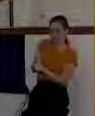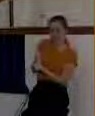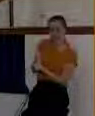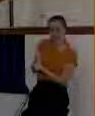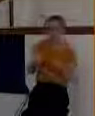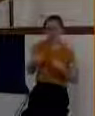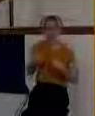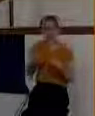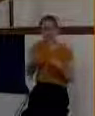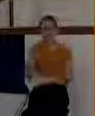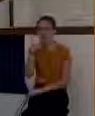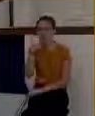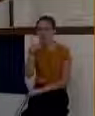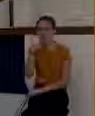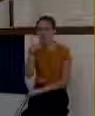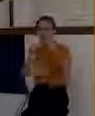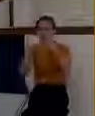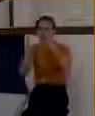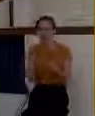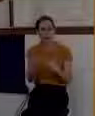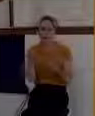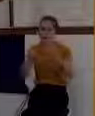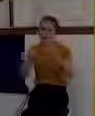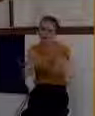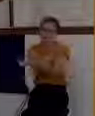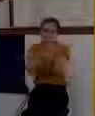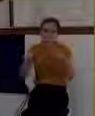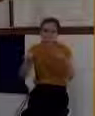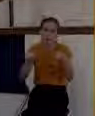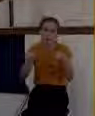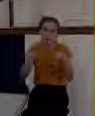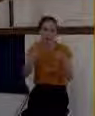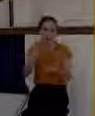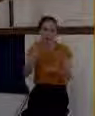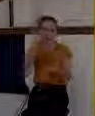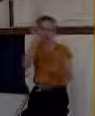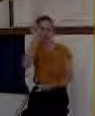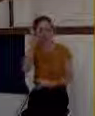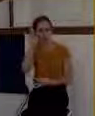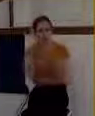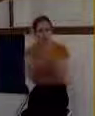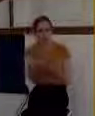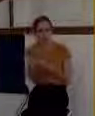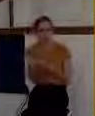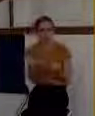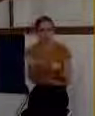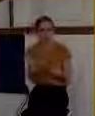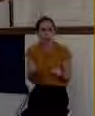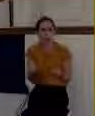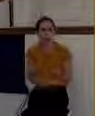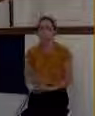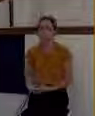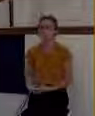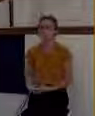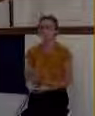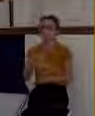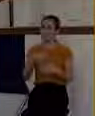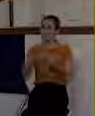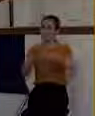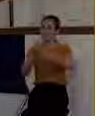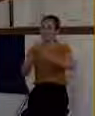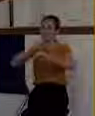trying to wreck you spiritually. So you better be very defensive in the way that you listen. Let me give you the third and final thing